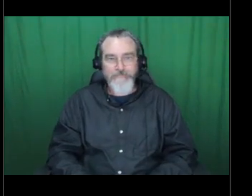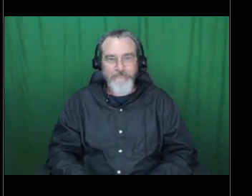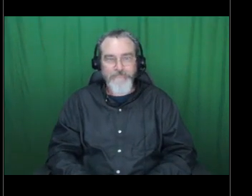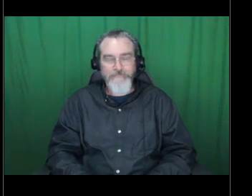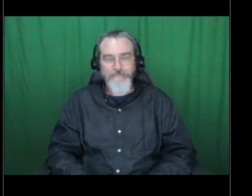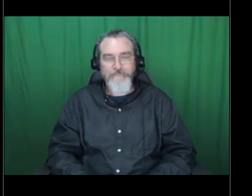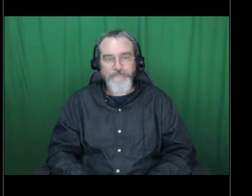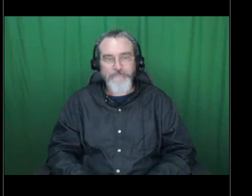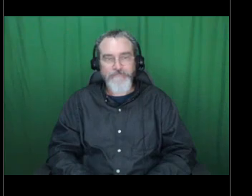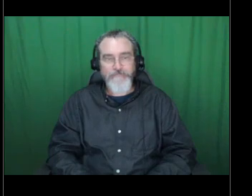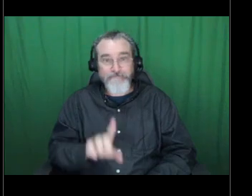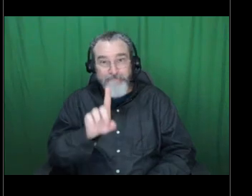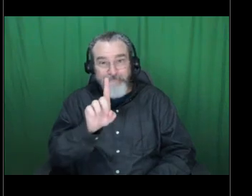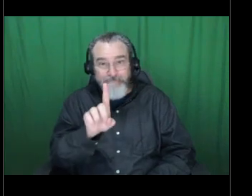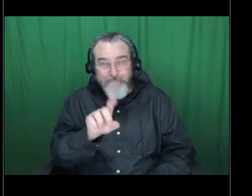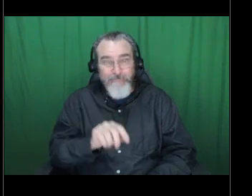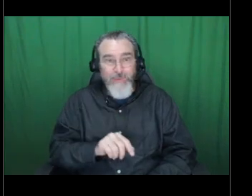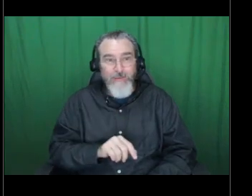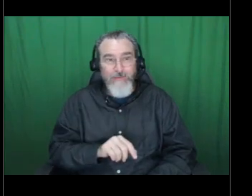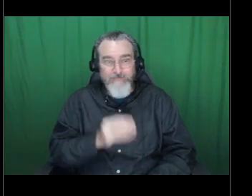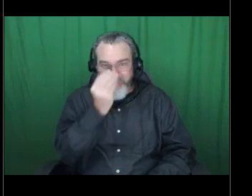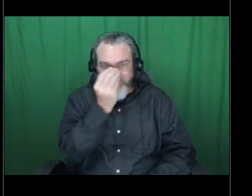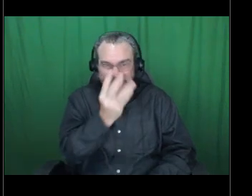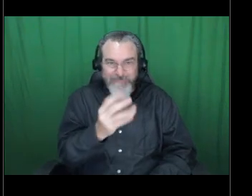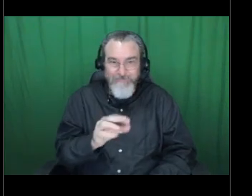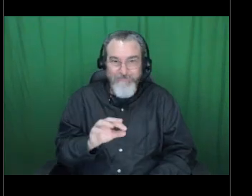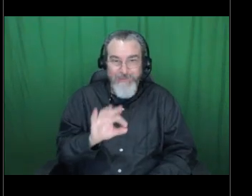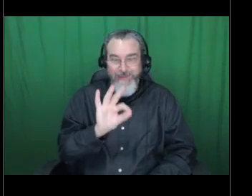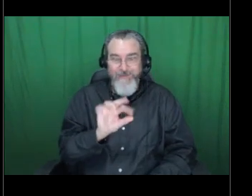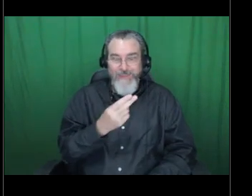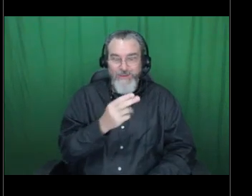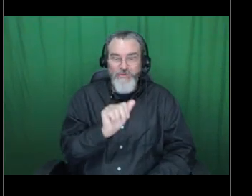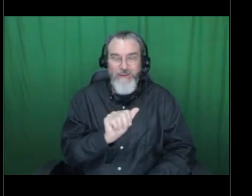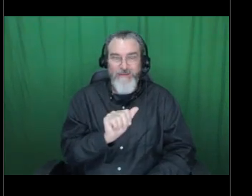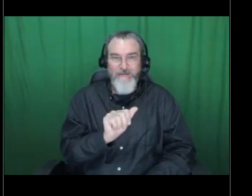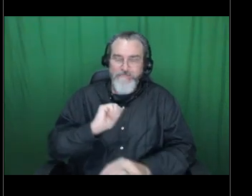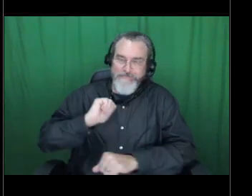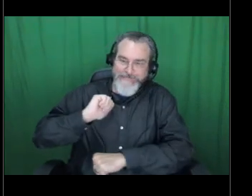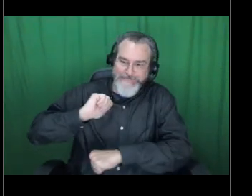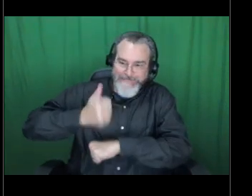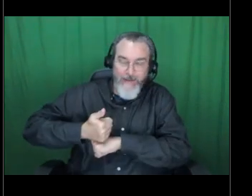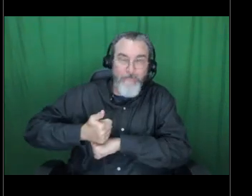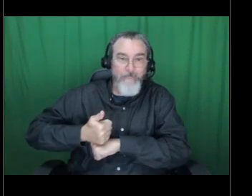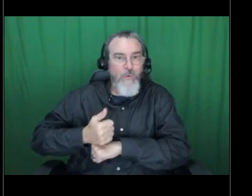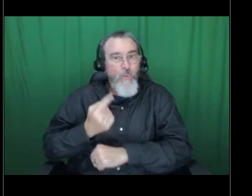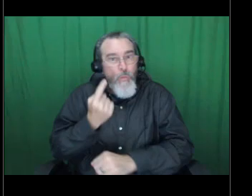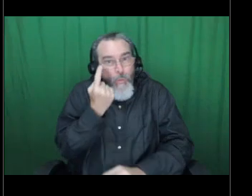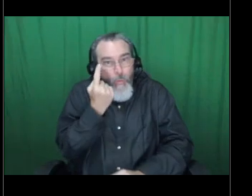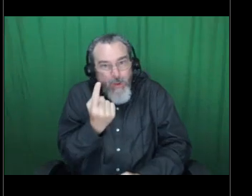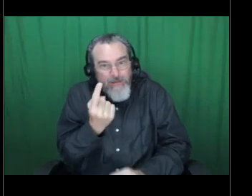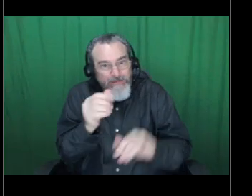However, the FHA does not establish a single accessibility